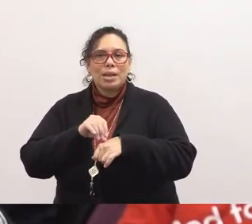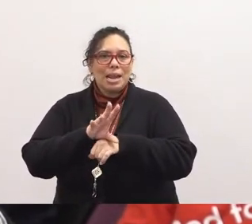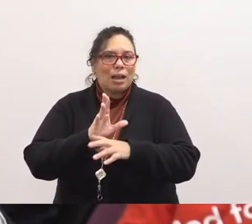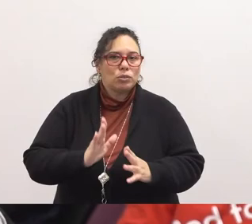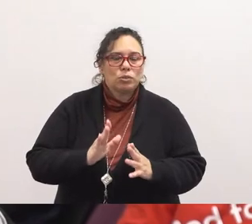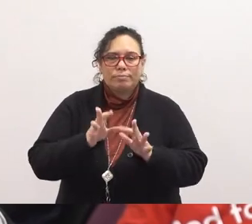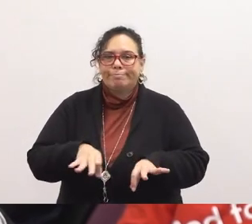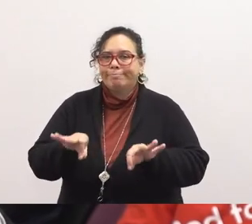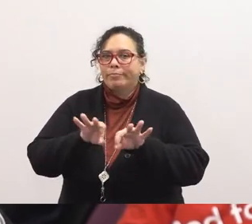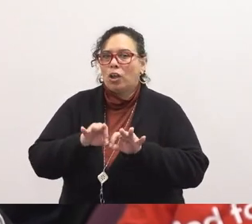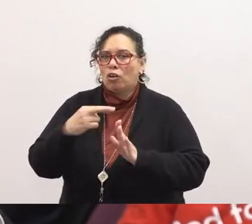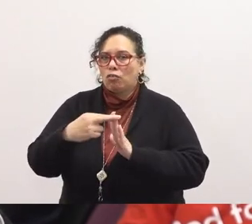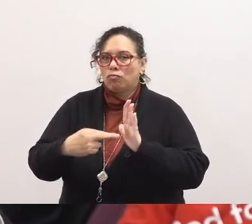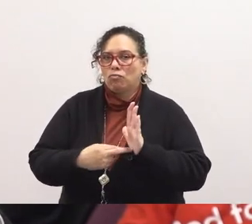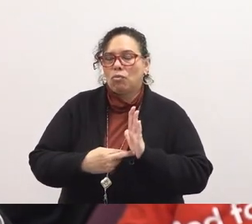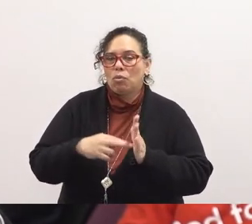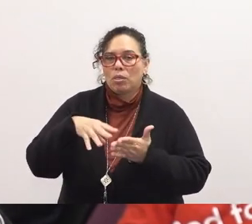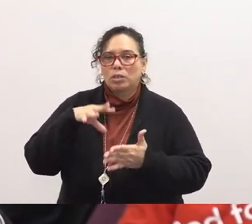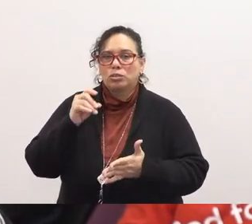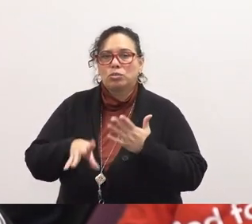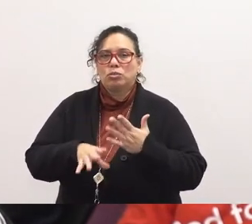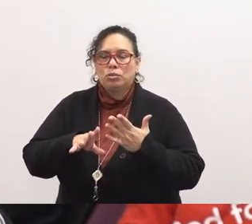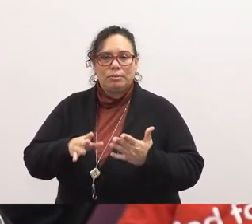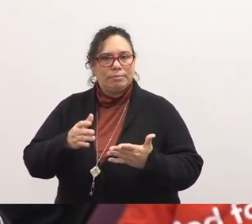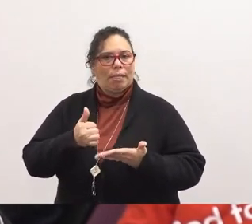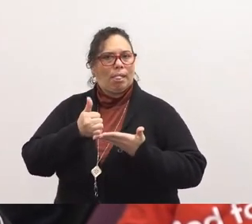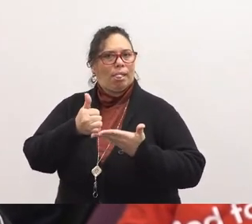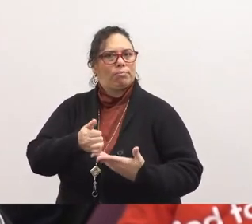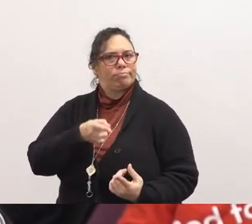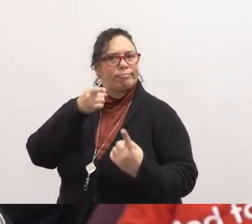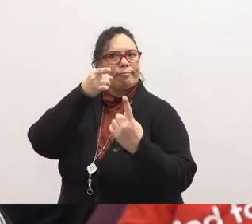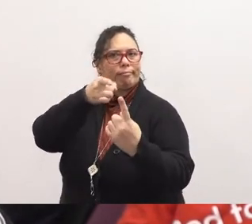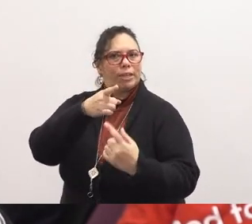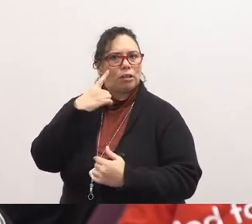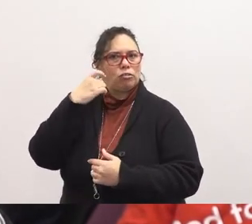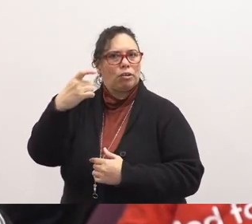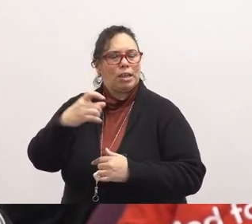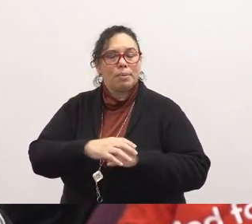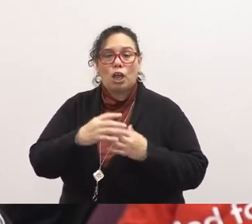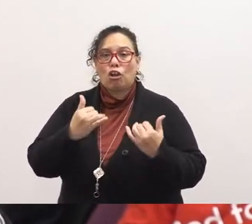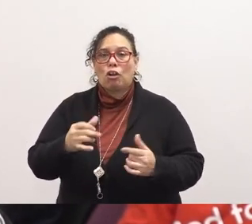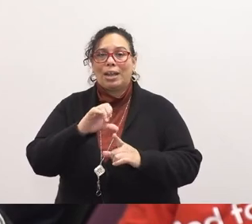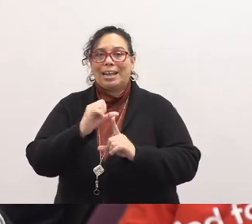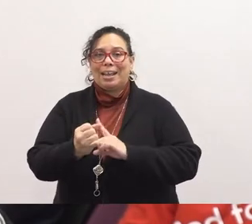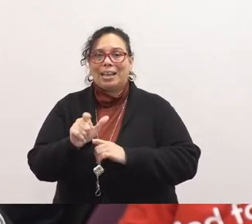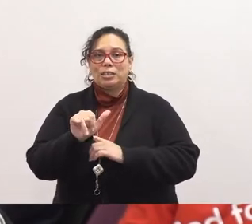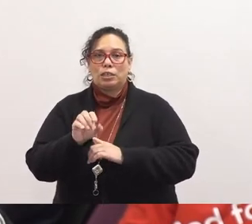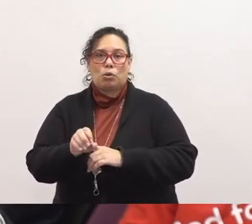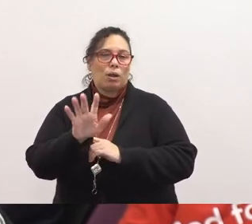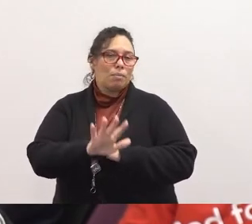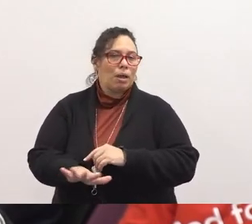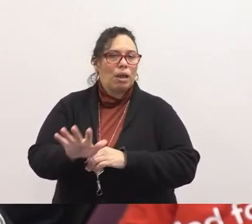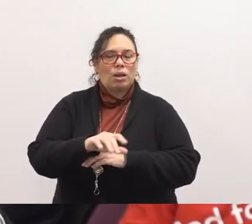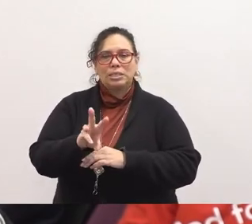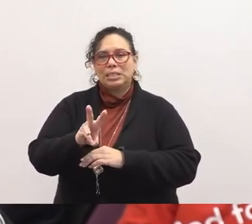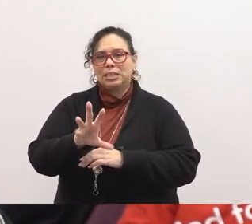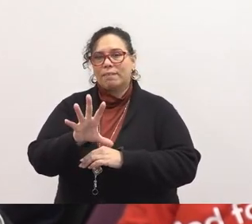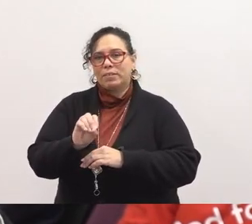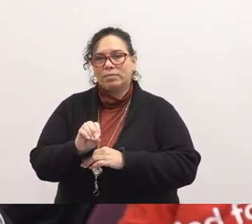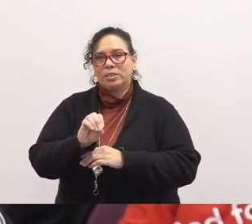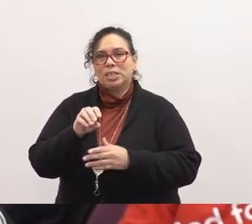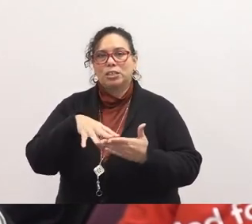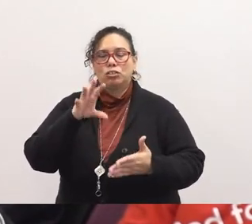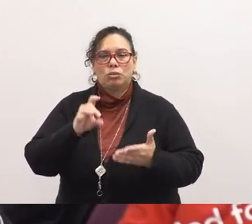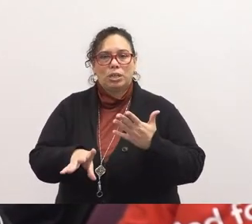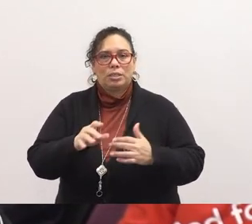vital role in students reaching their dreams. With my current caseload of approximately 650